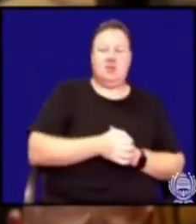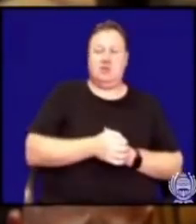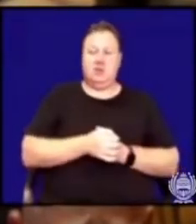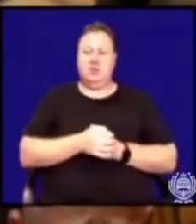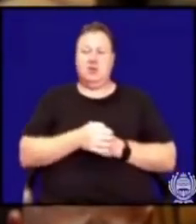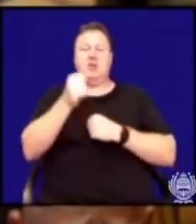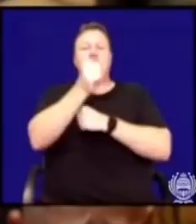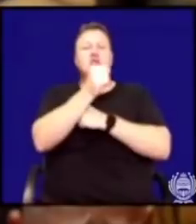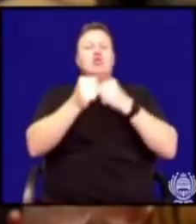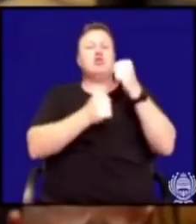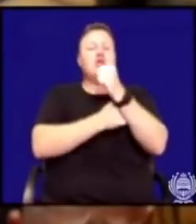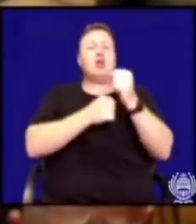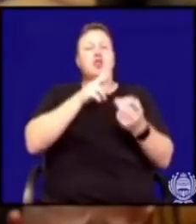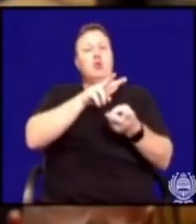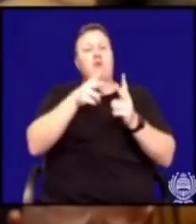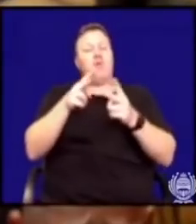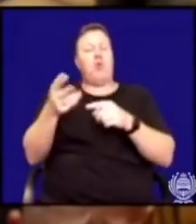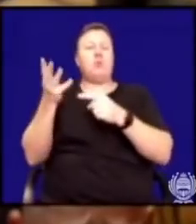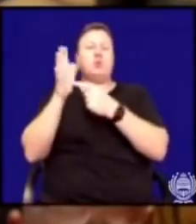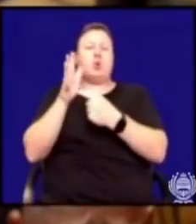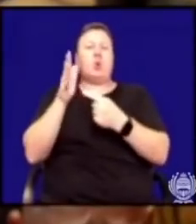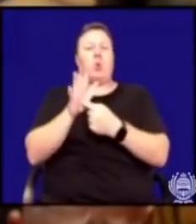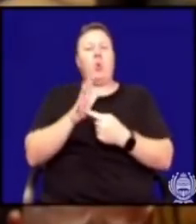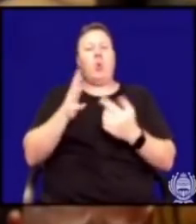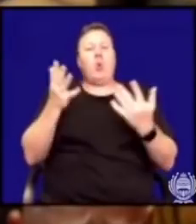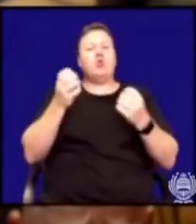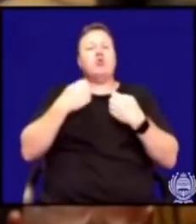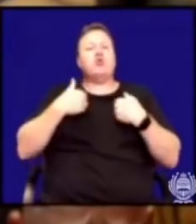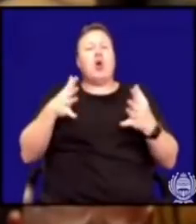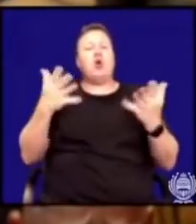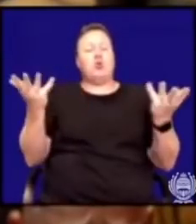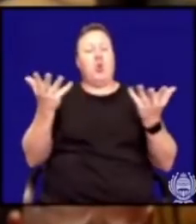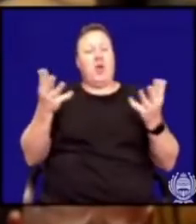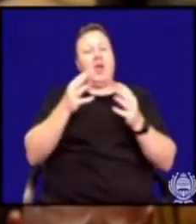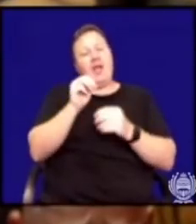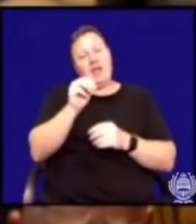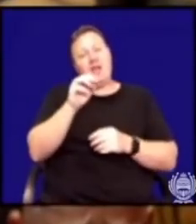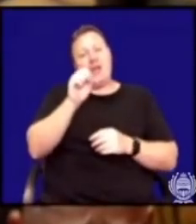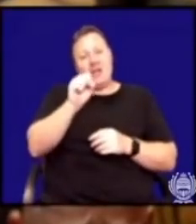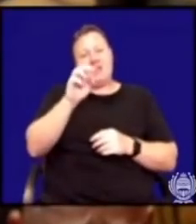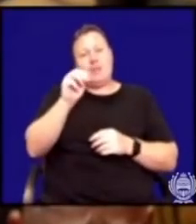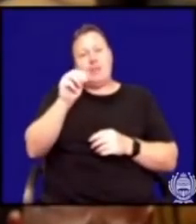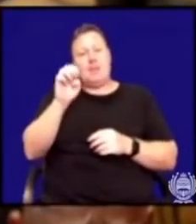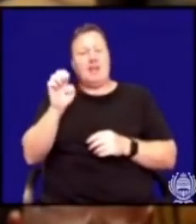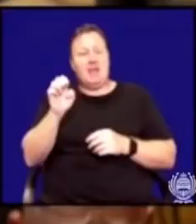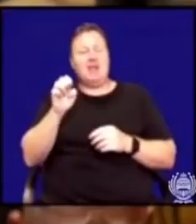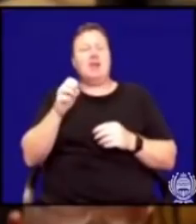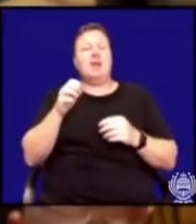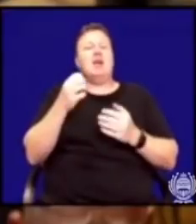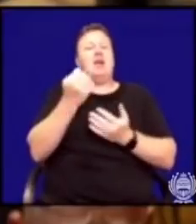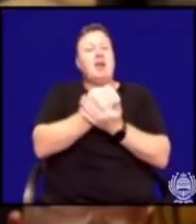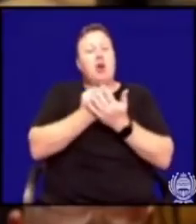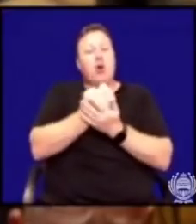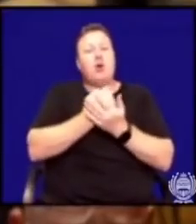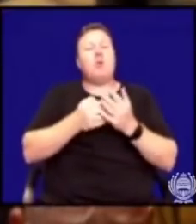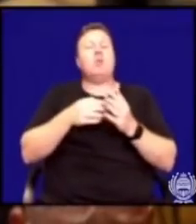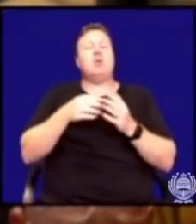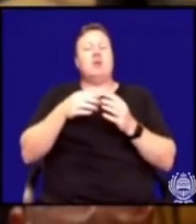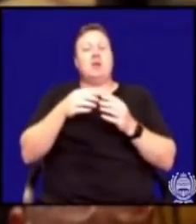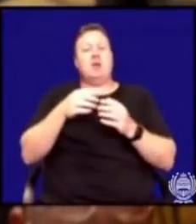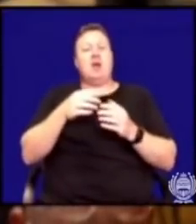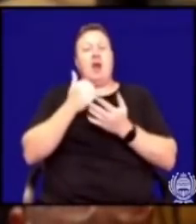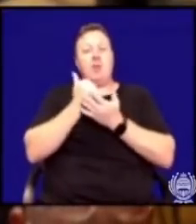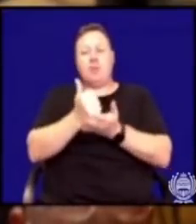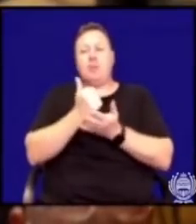supporting SMMEs, investing in infrastructure, and assisting the economy in creating new sectors is what we call in the DA